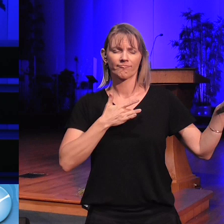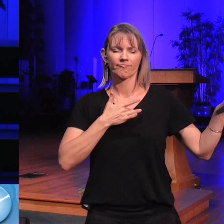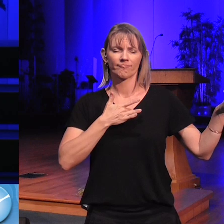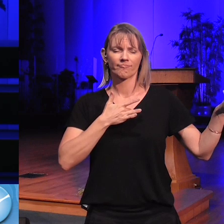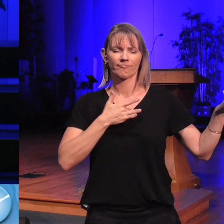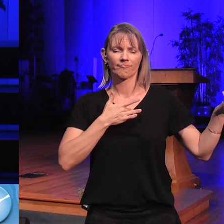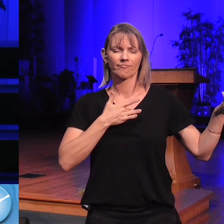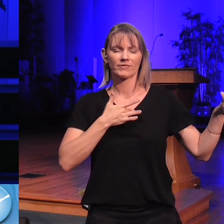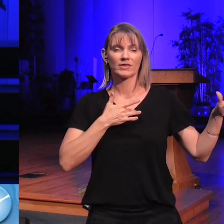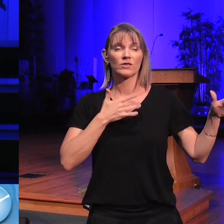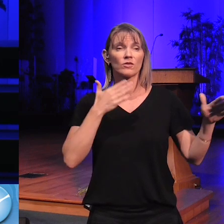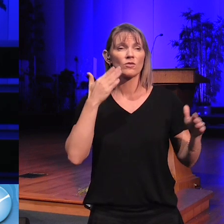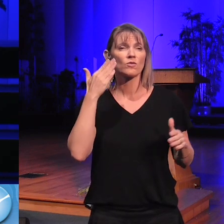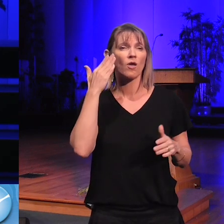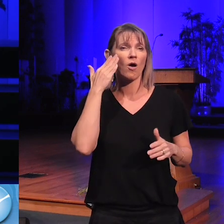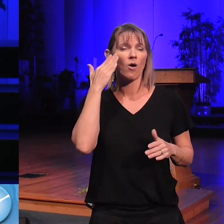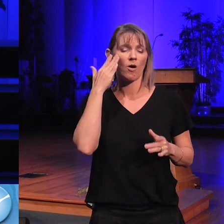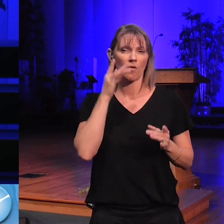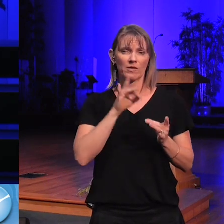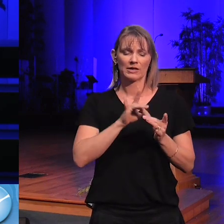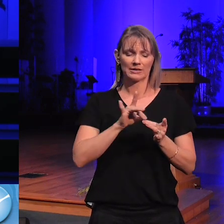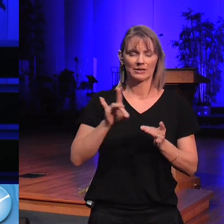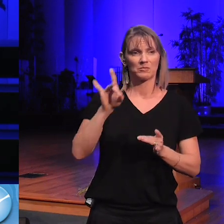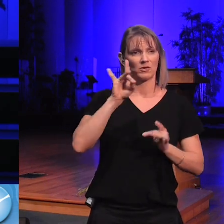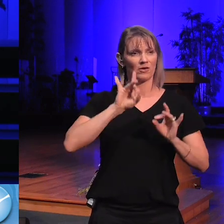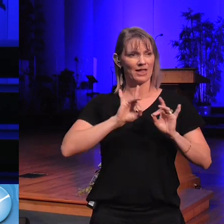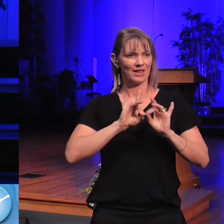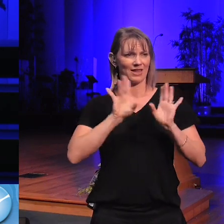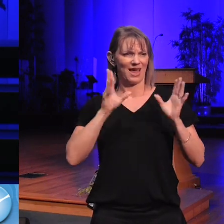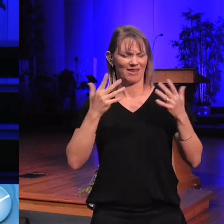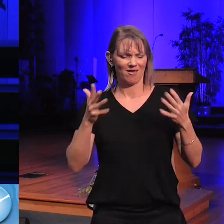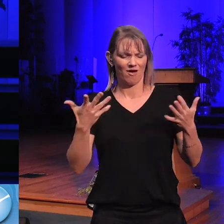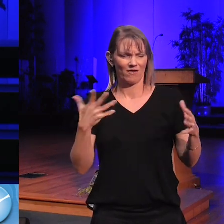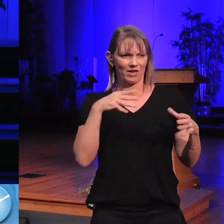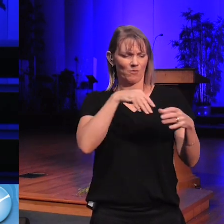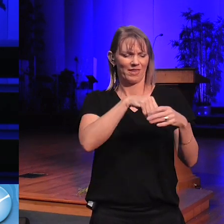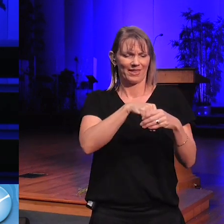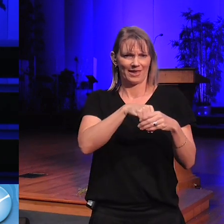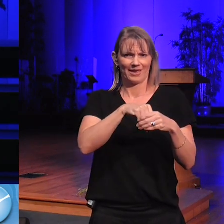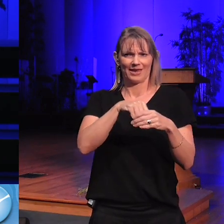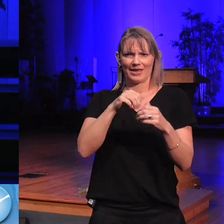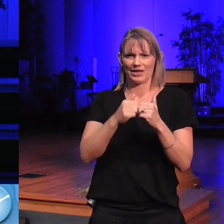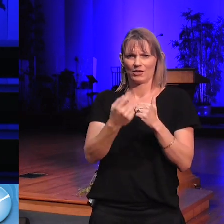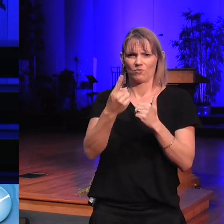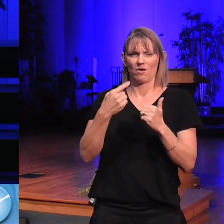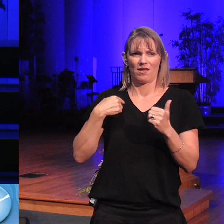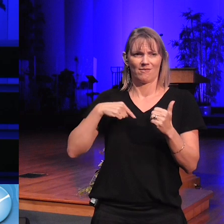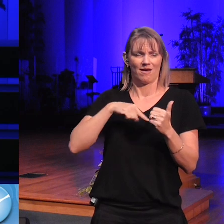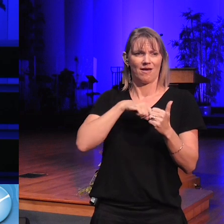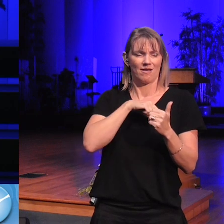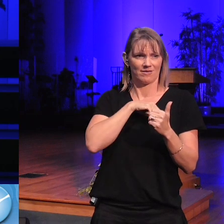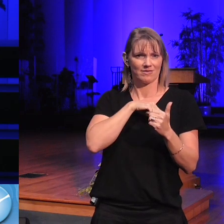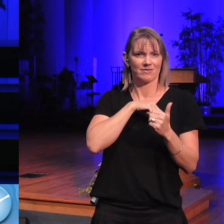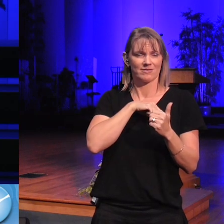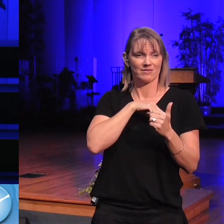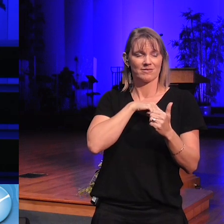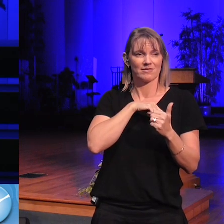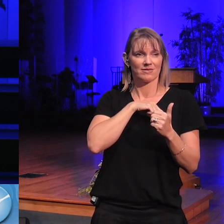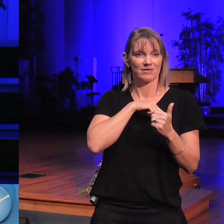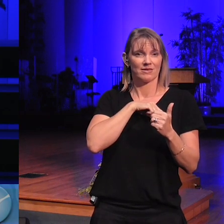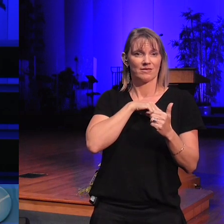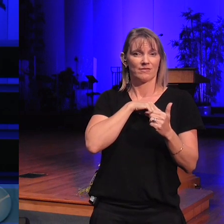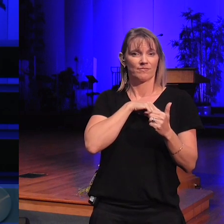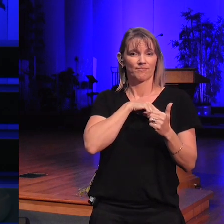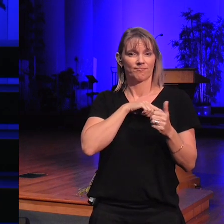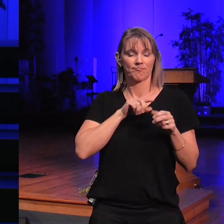Knowing that the light of spirit and the divine is within each one of us. And as we